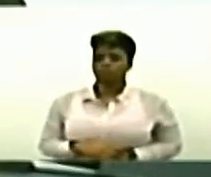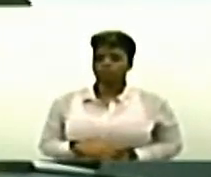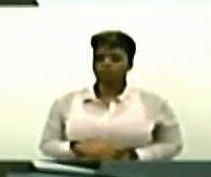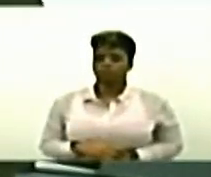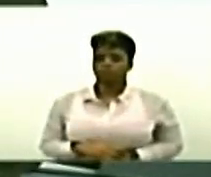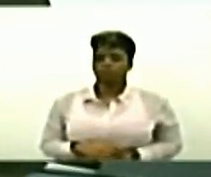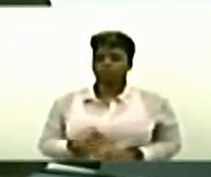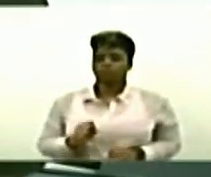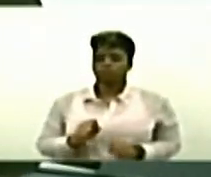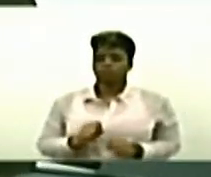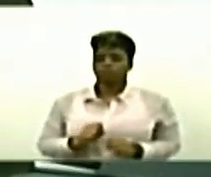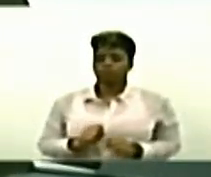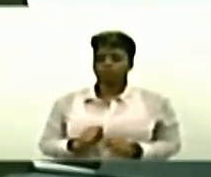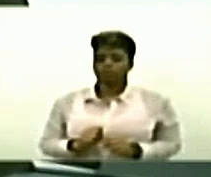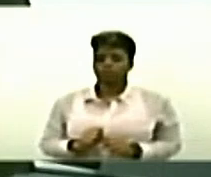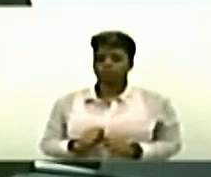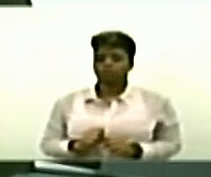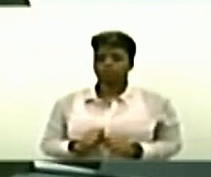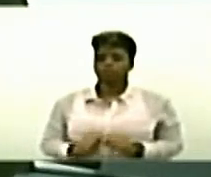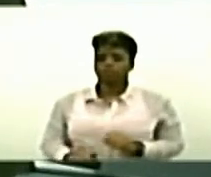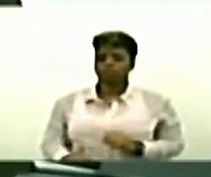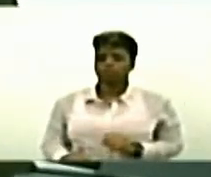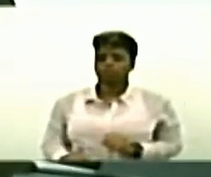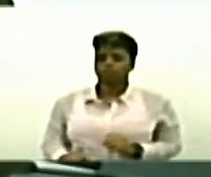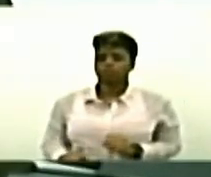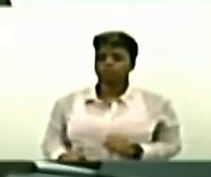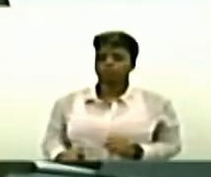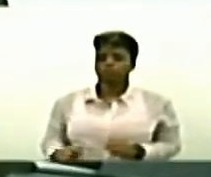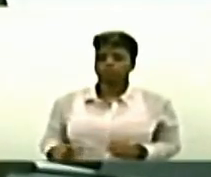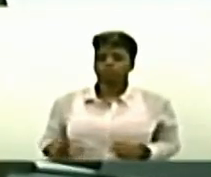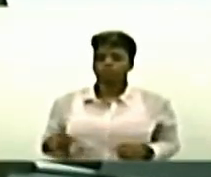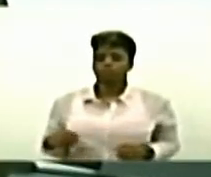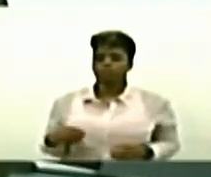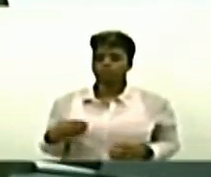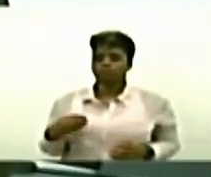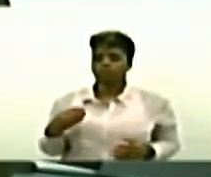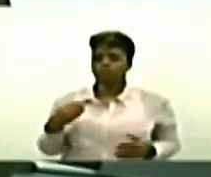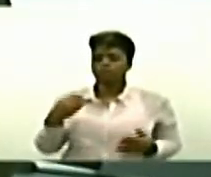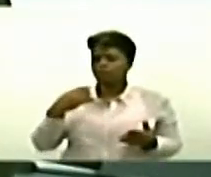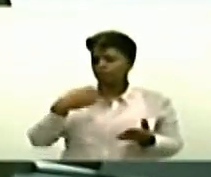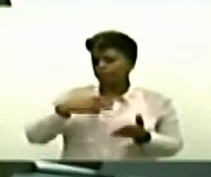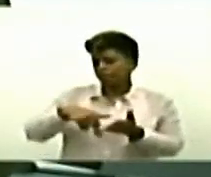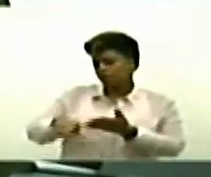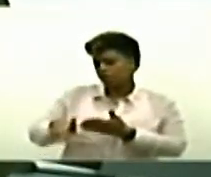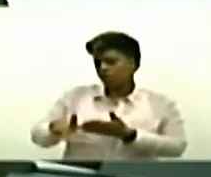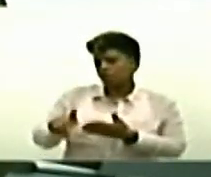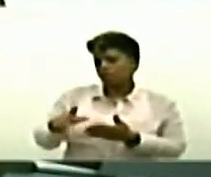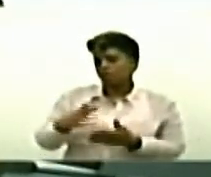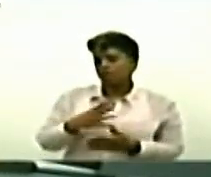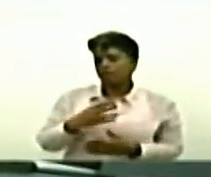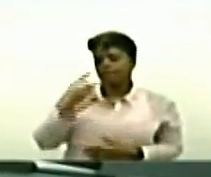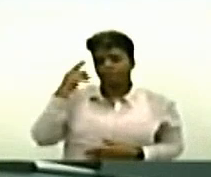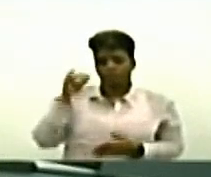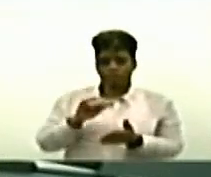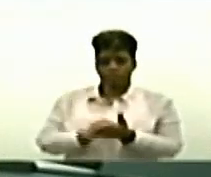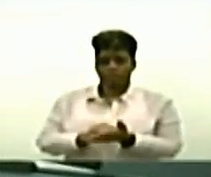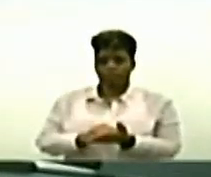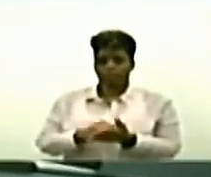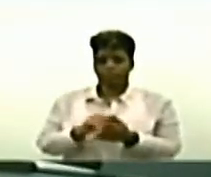salaries and the appointment, in the amendment on page 5, where it speaks